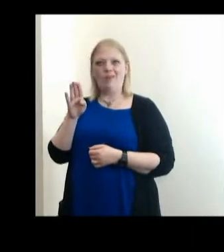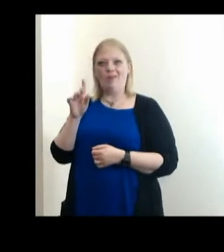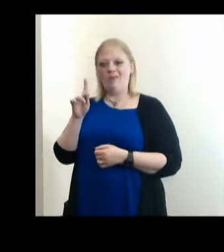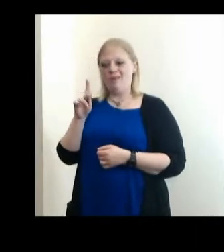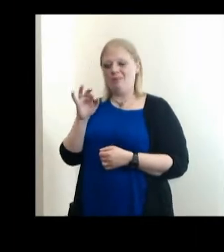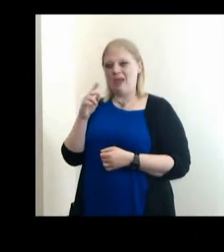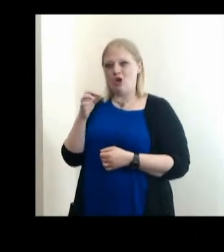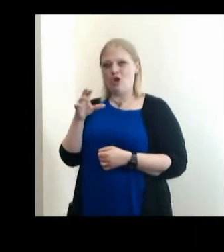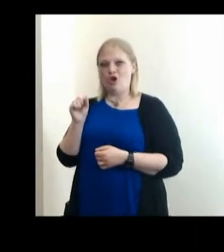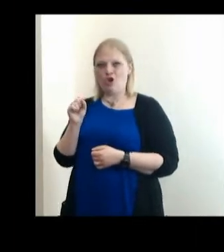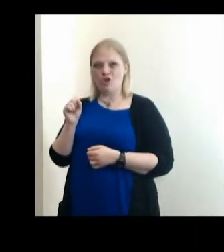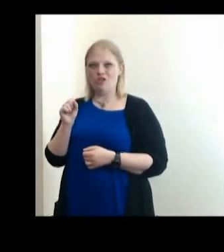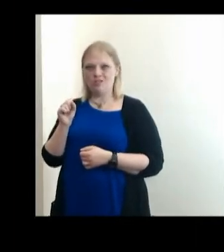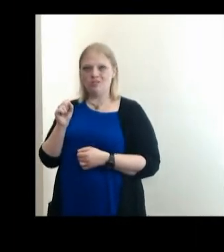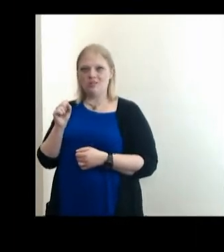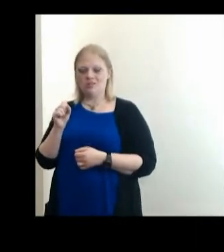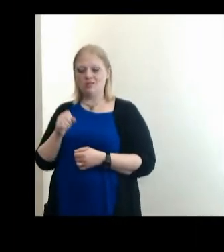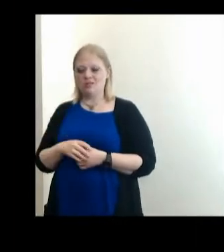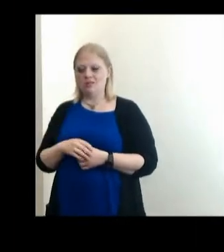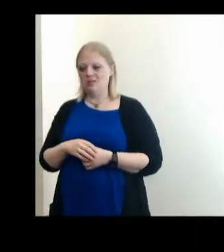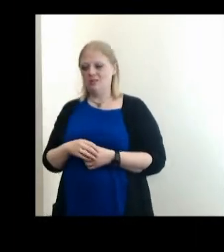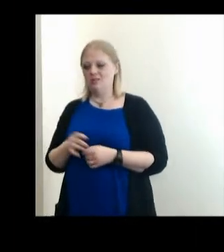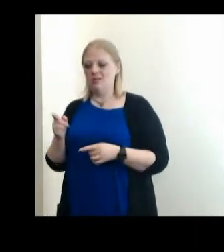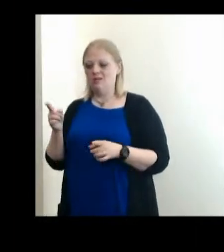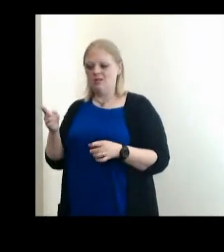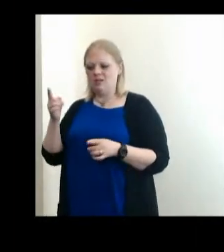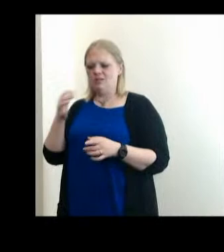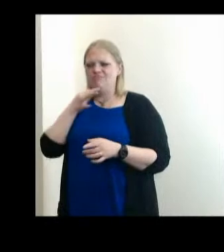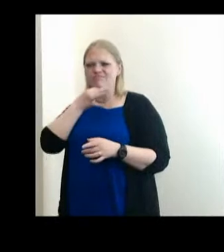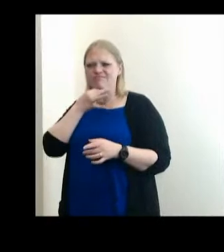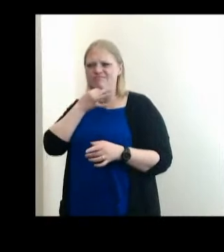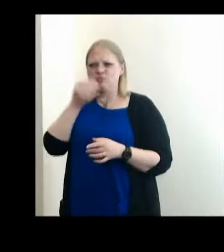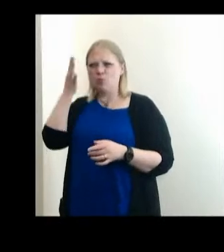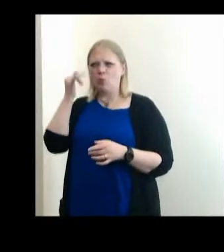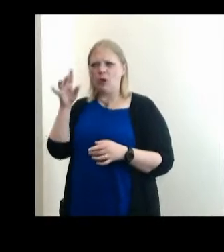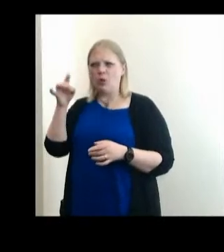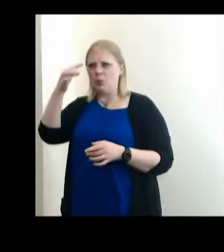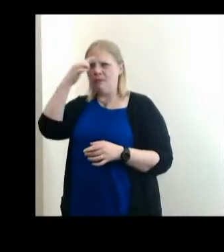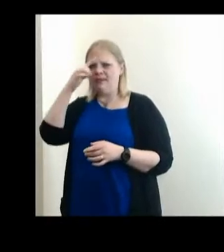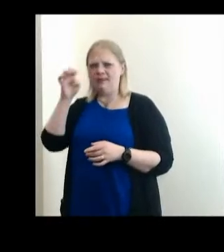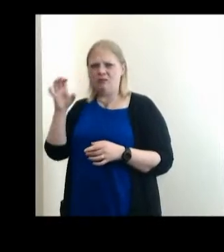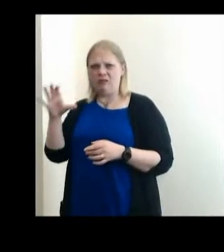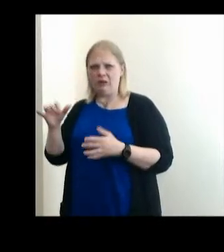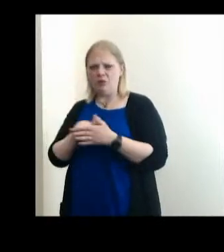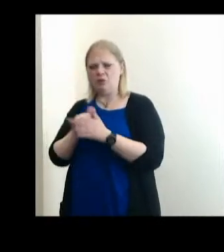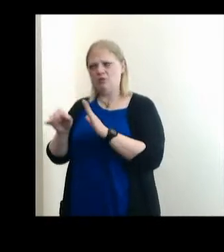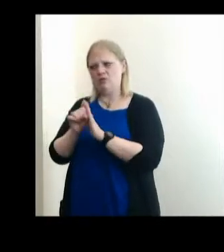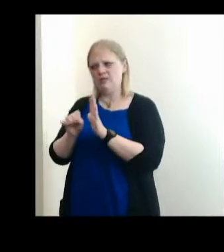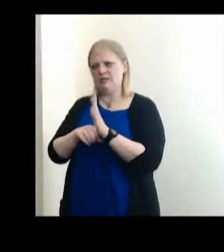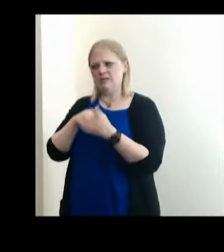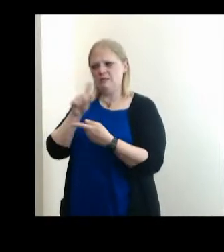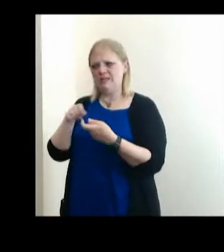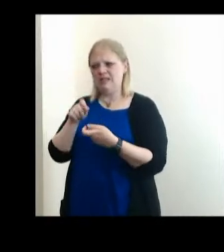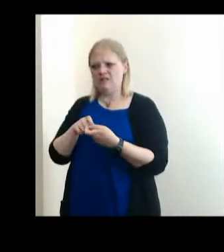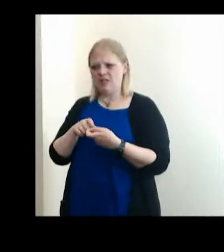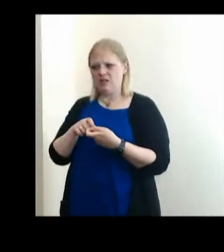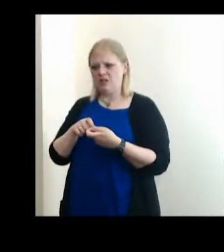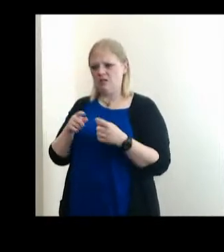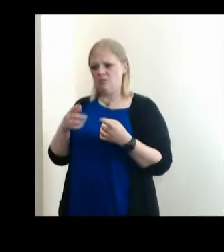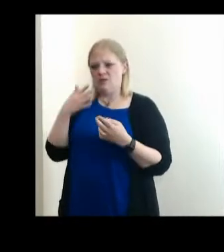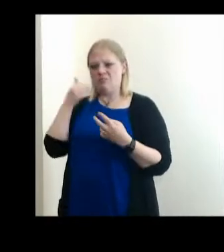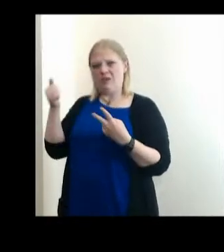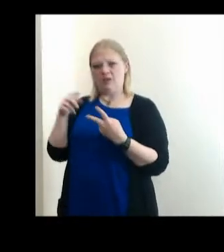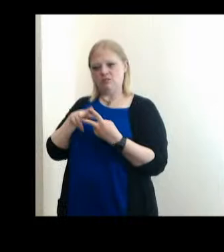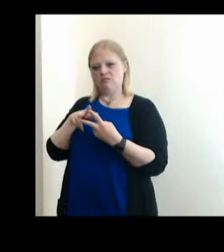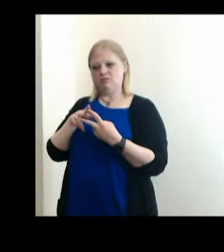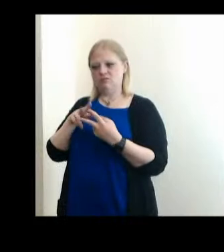Yeah. I'm curious, why do you think that Erie County specifically and New York State were the best to kind